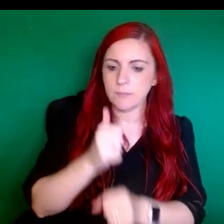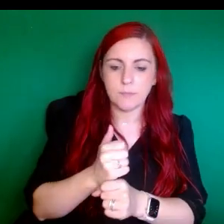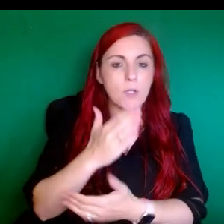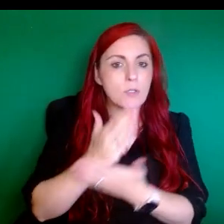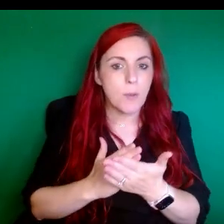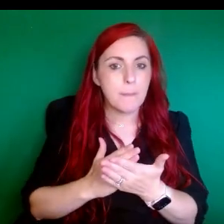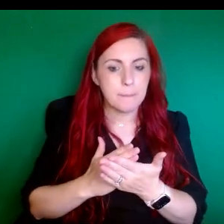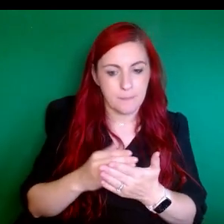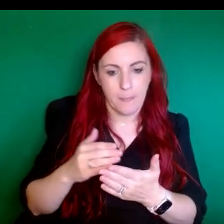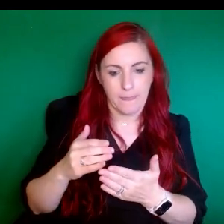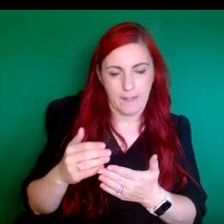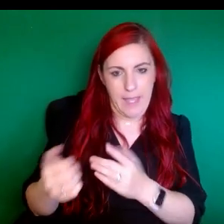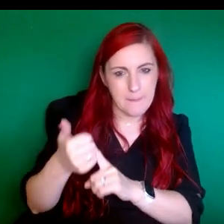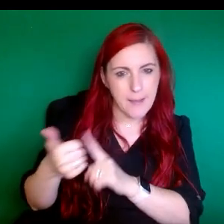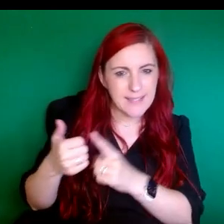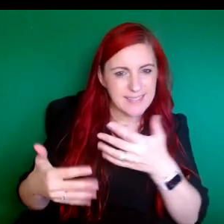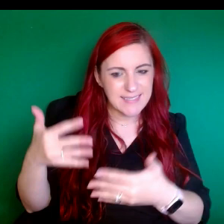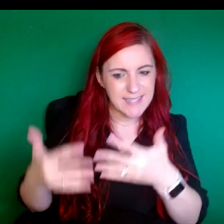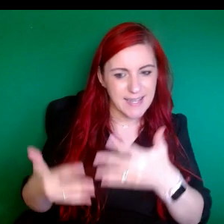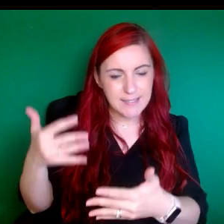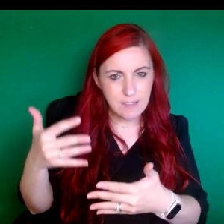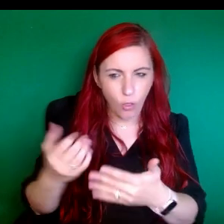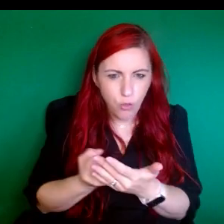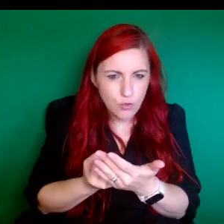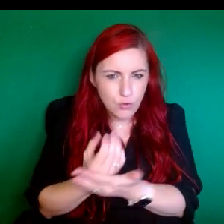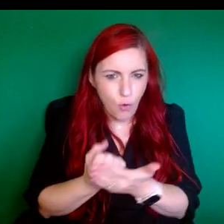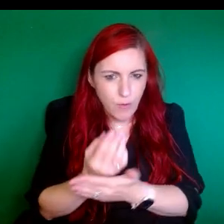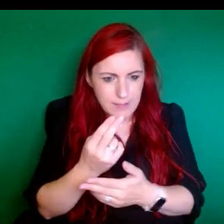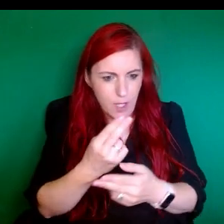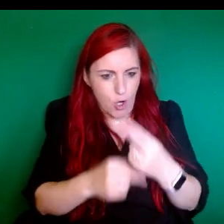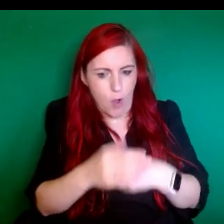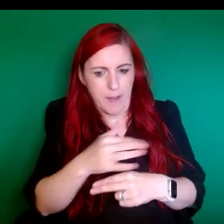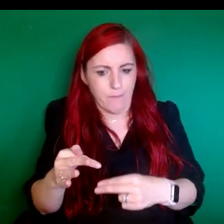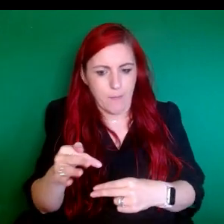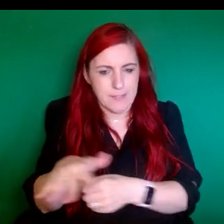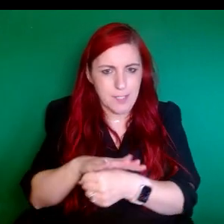whose stories emerge from a place of trauma, but follow a path of hope and opportunity.